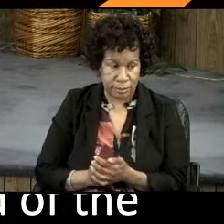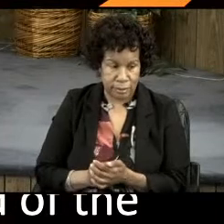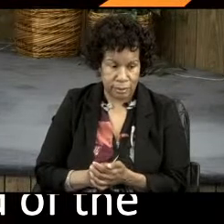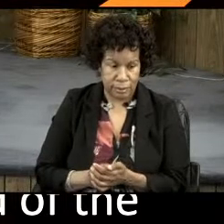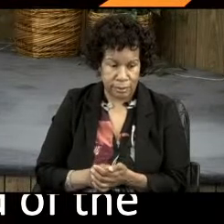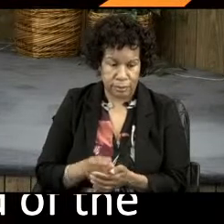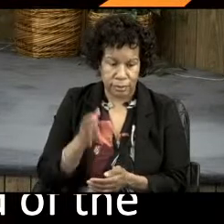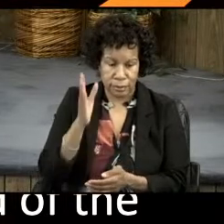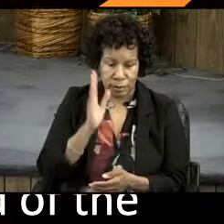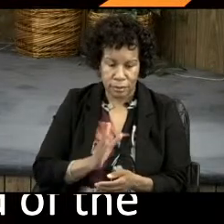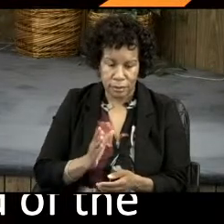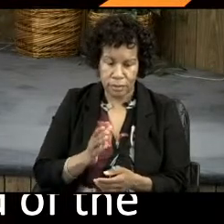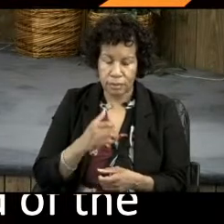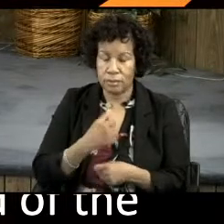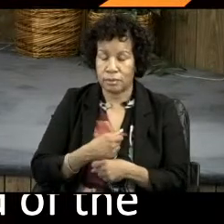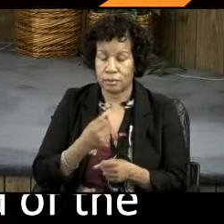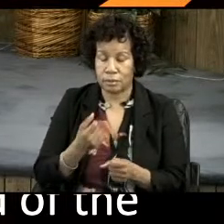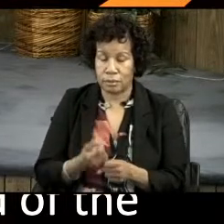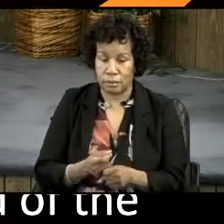makes David the king.